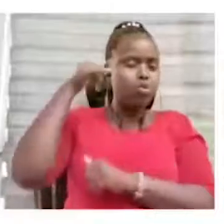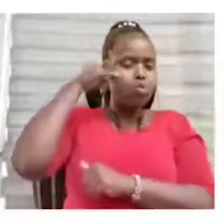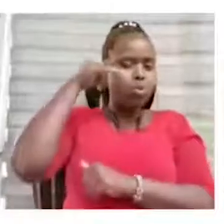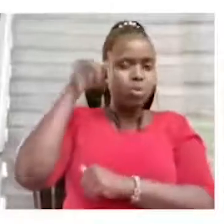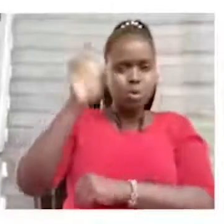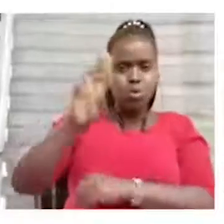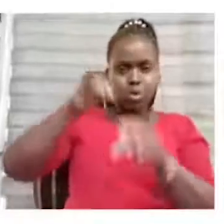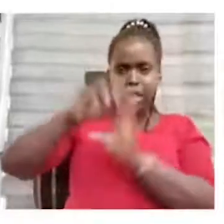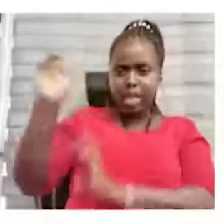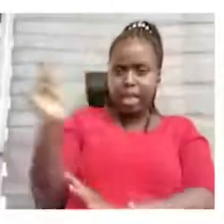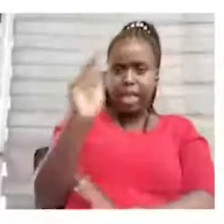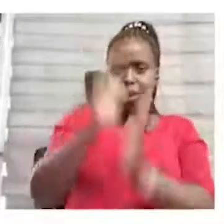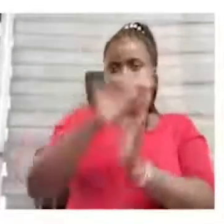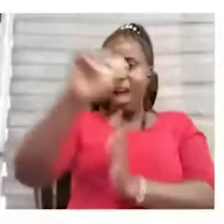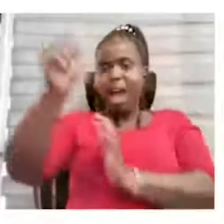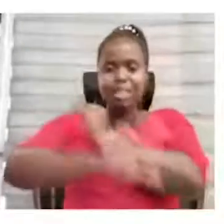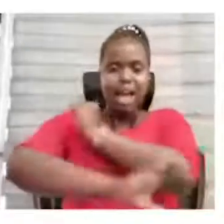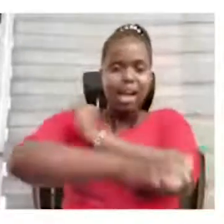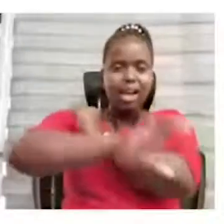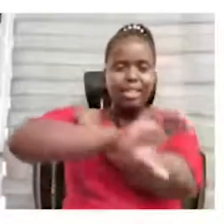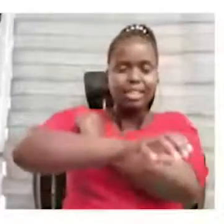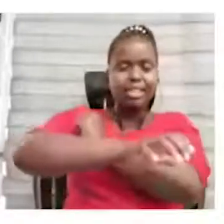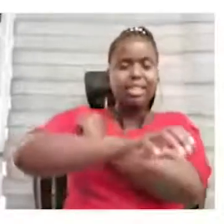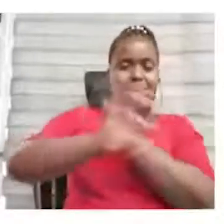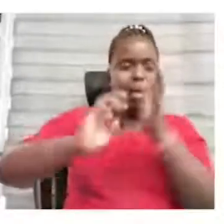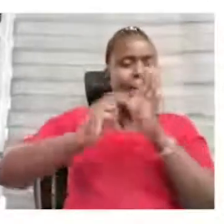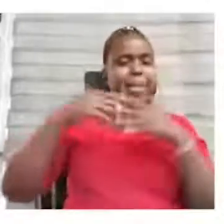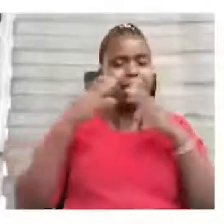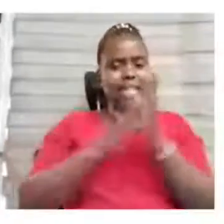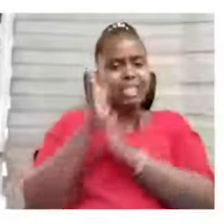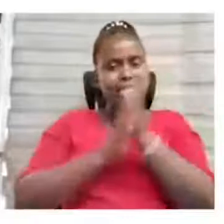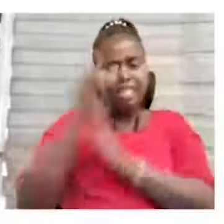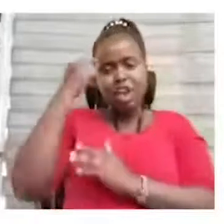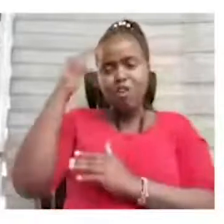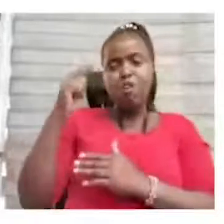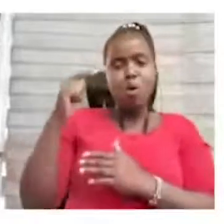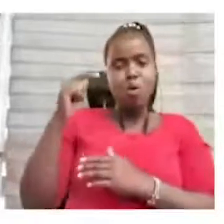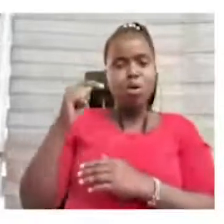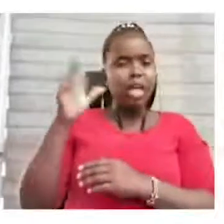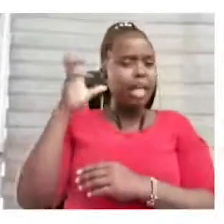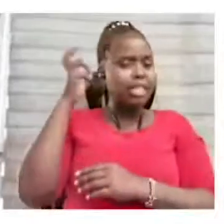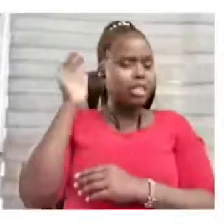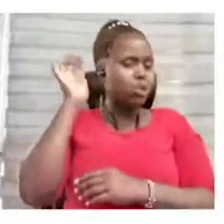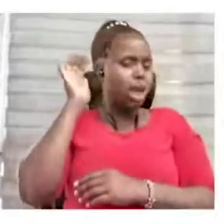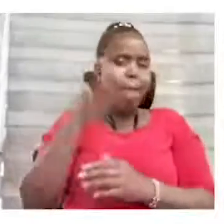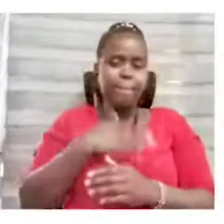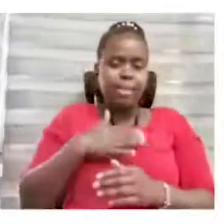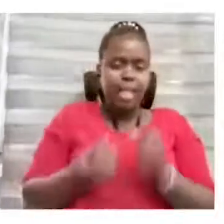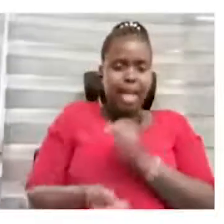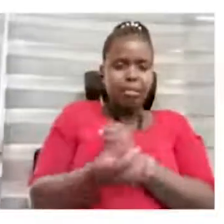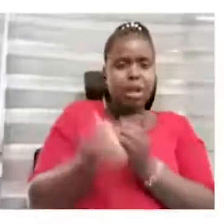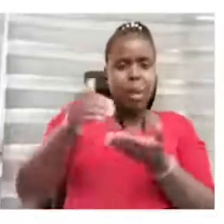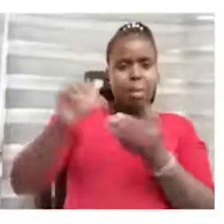and other countries nearby would be really interesting for the audience. If you can tell us more about the research work that you've done with a focus